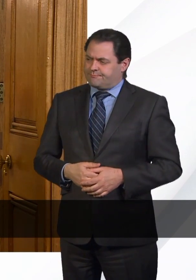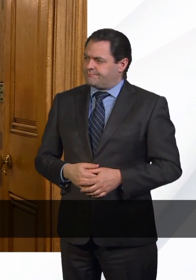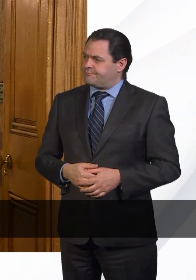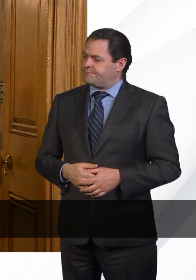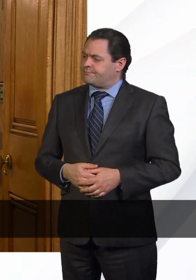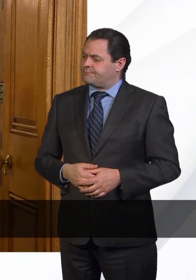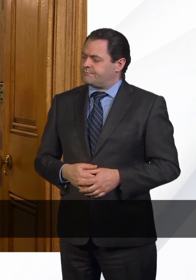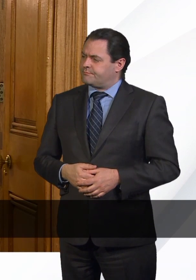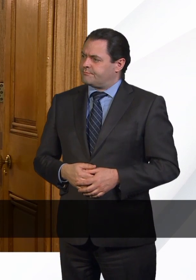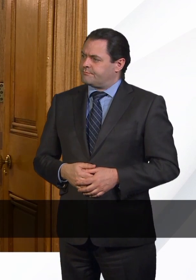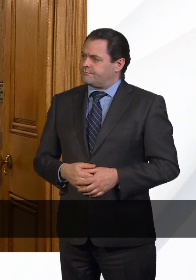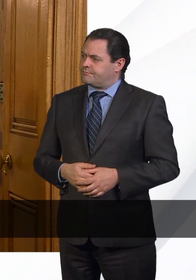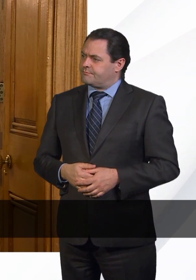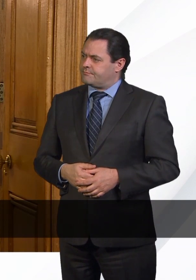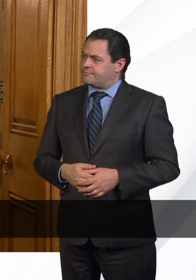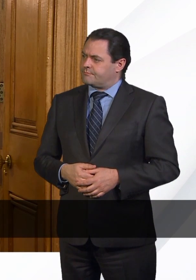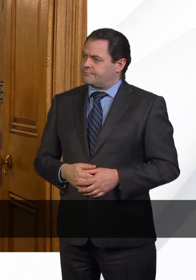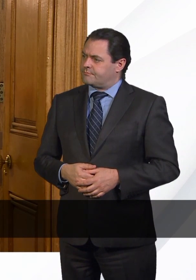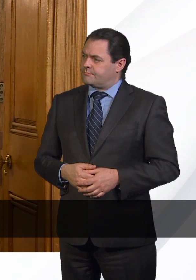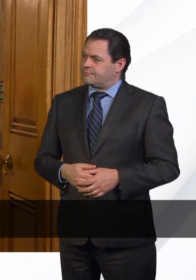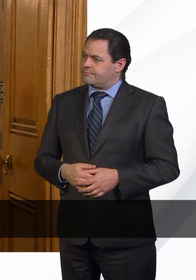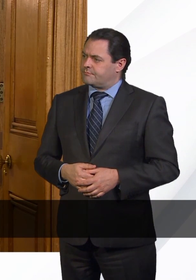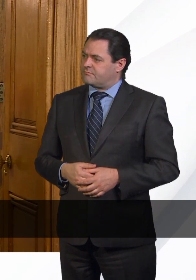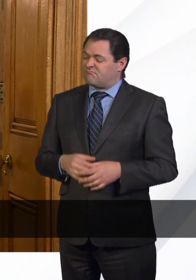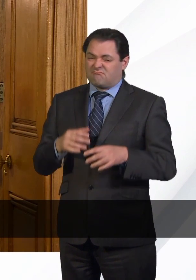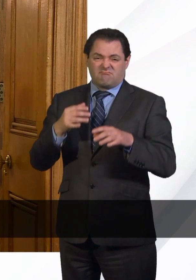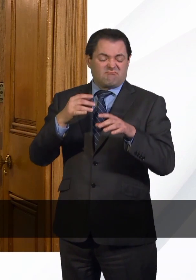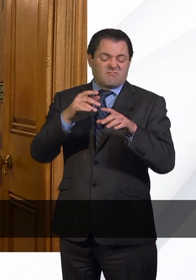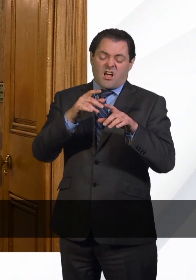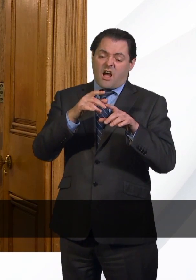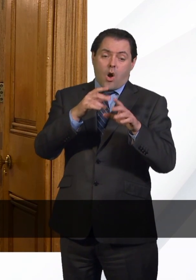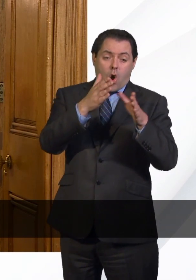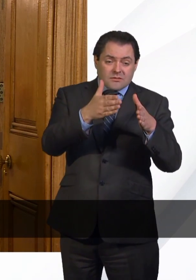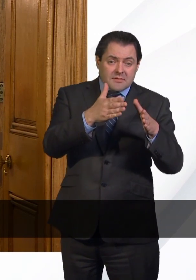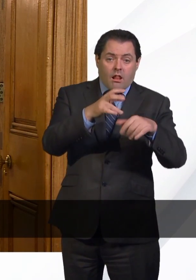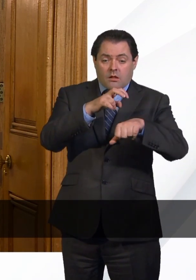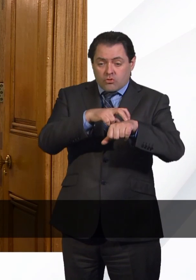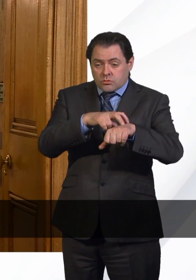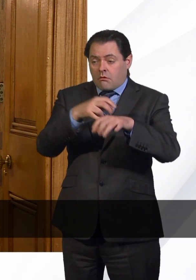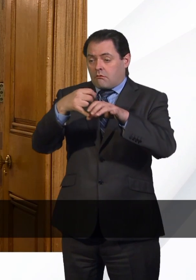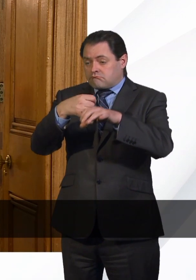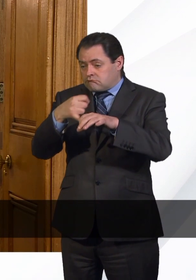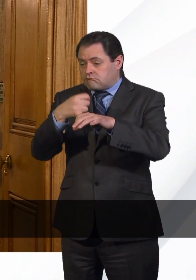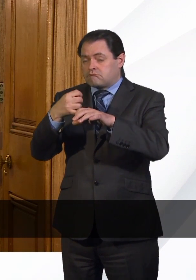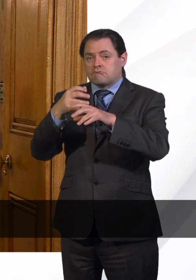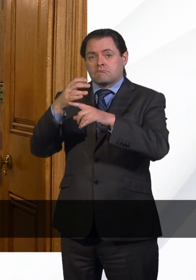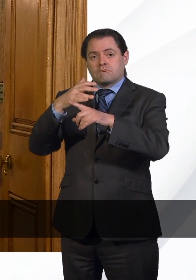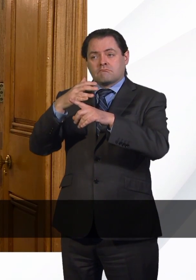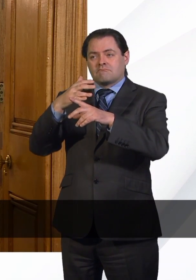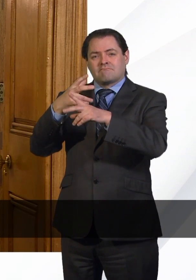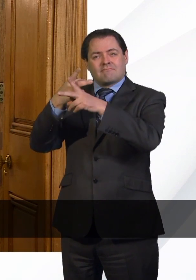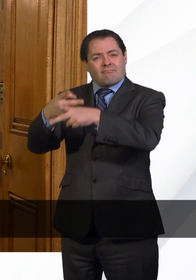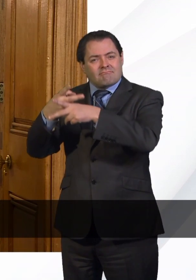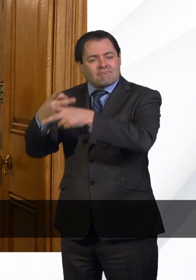service, including across pharmacy, across social care, and I think that's a really important